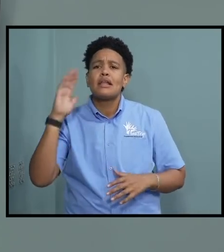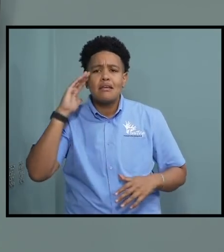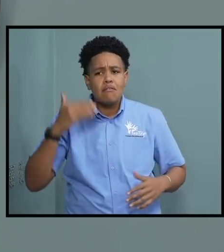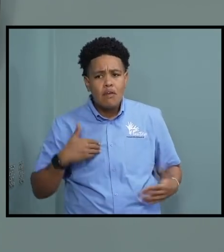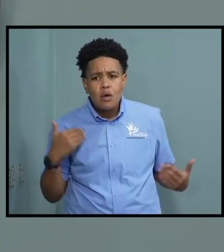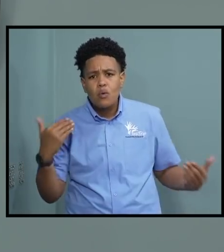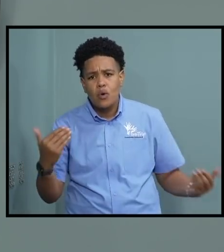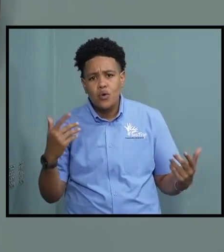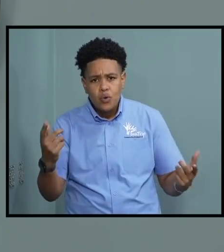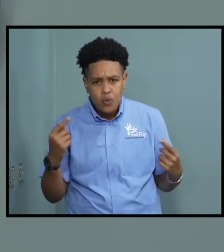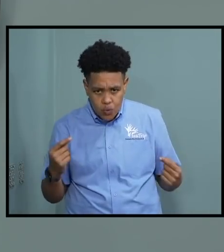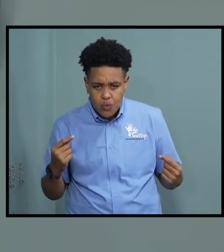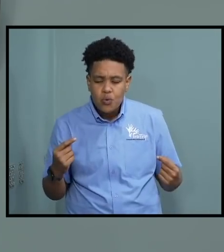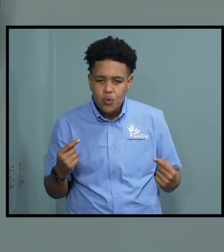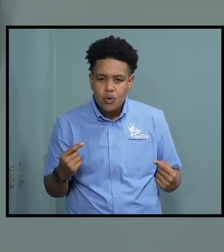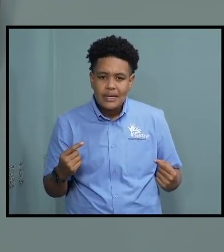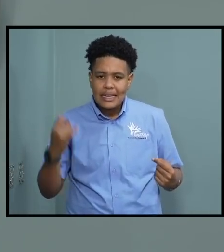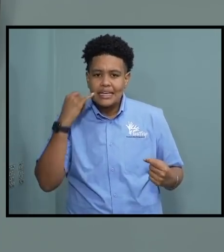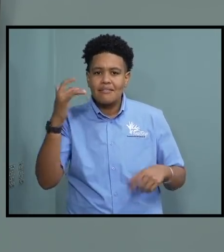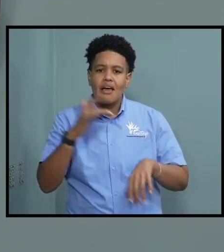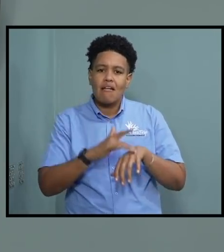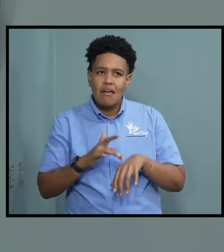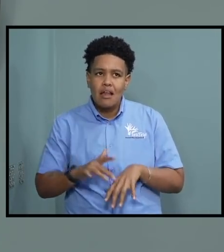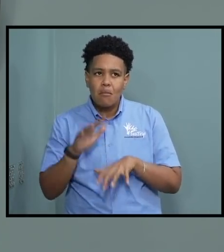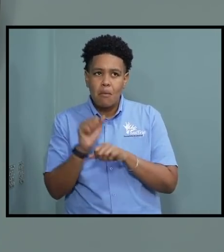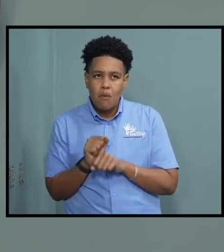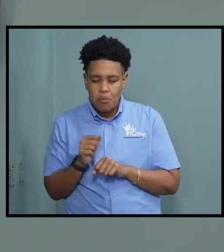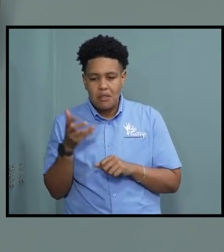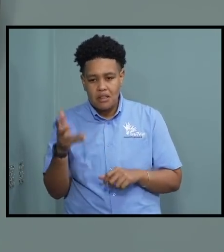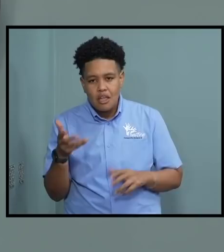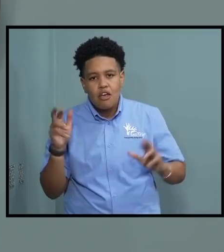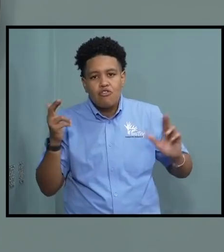so once there are available appointment slots.